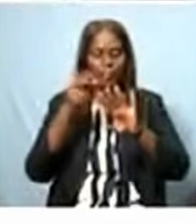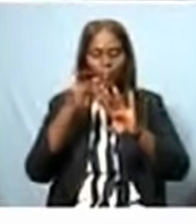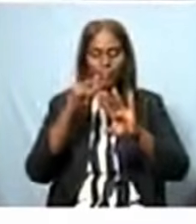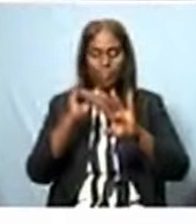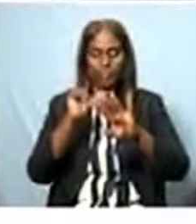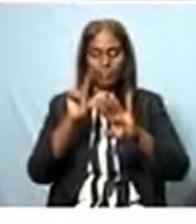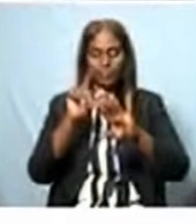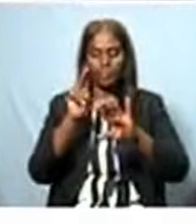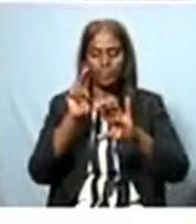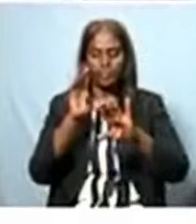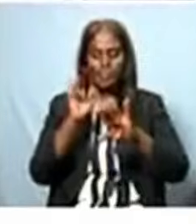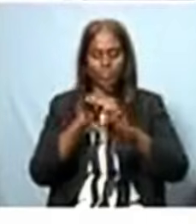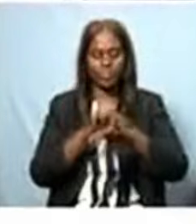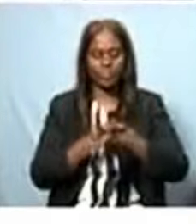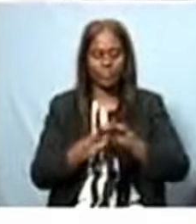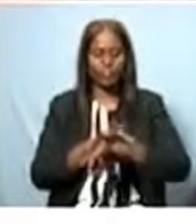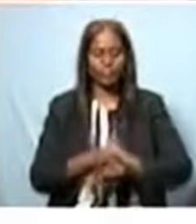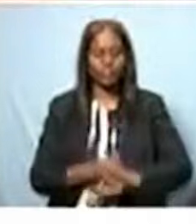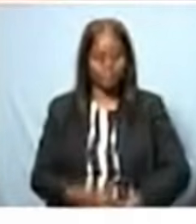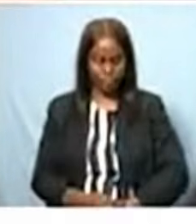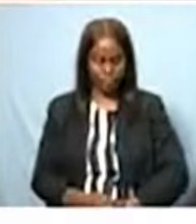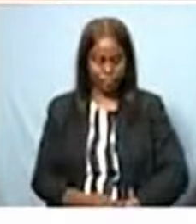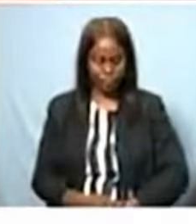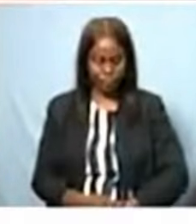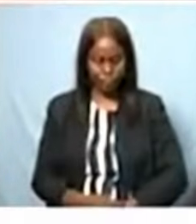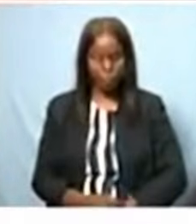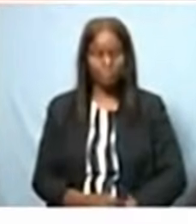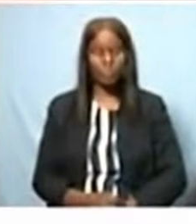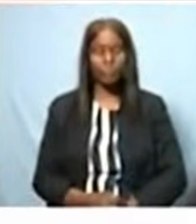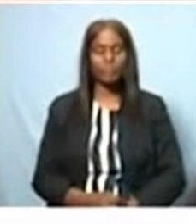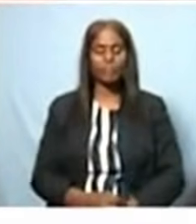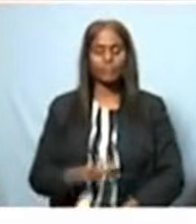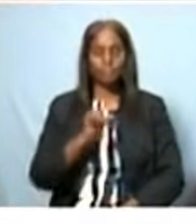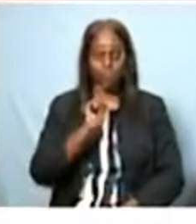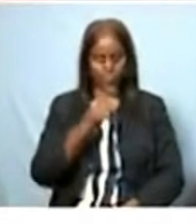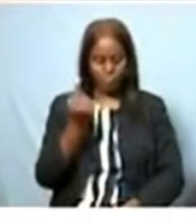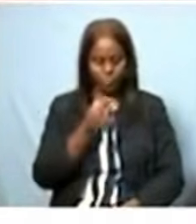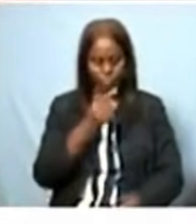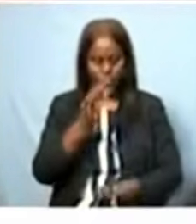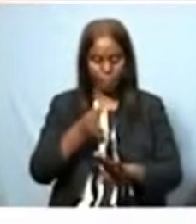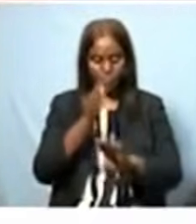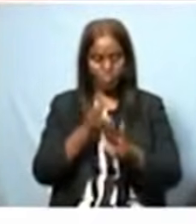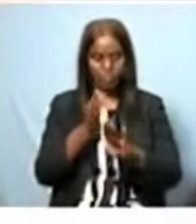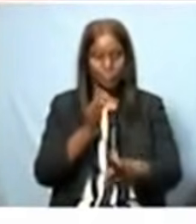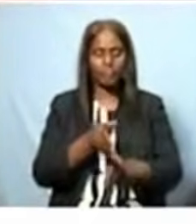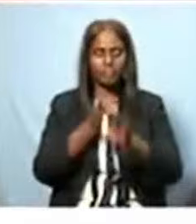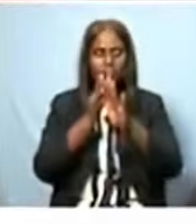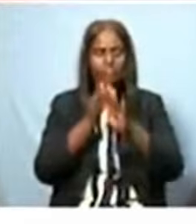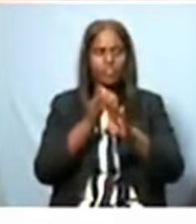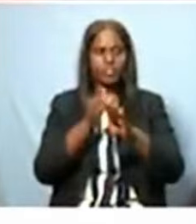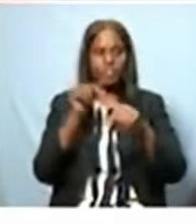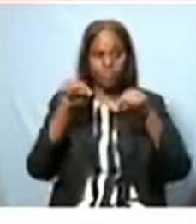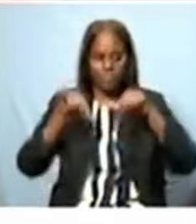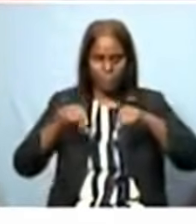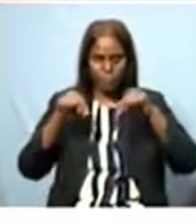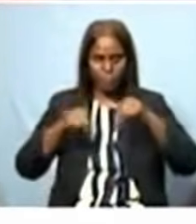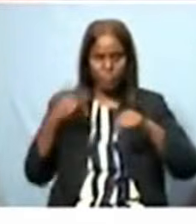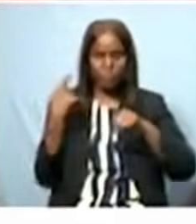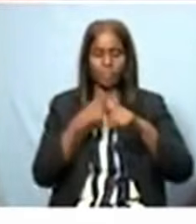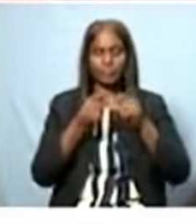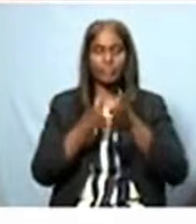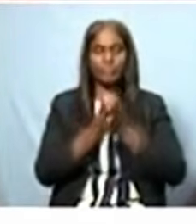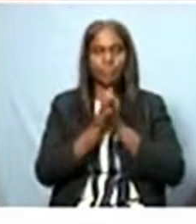Chiruvi. Yes. The motion on the floor of the House is very straightforward, that this House urges